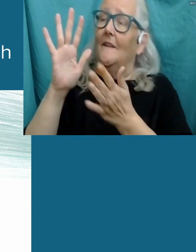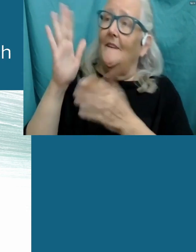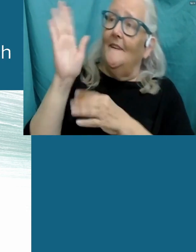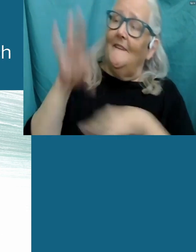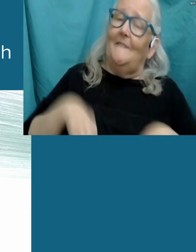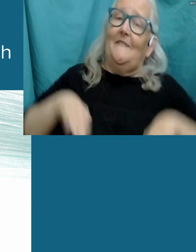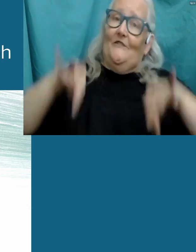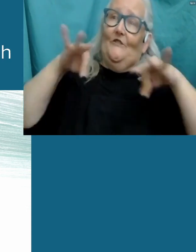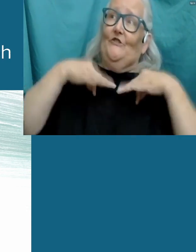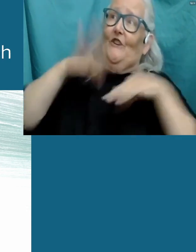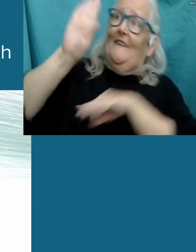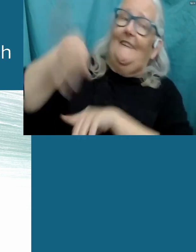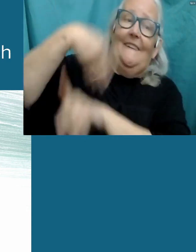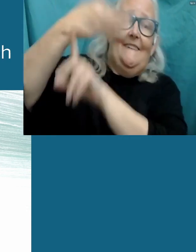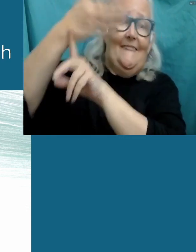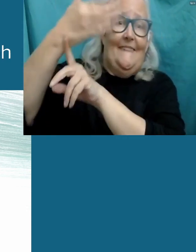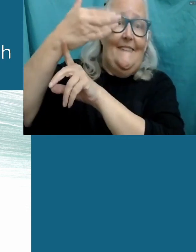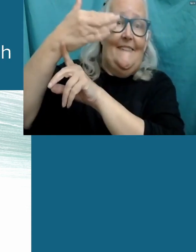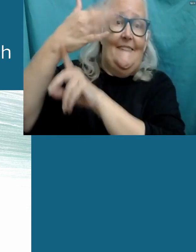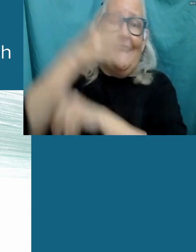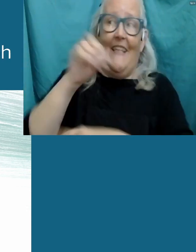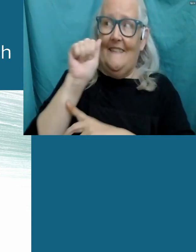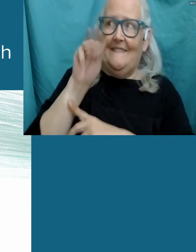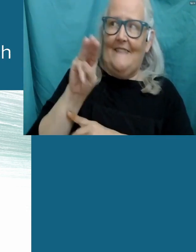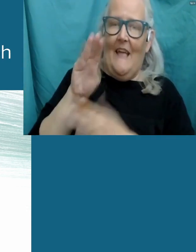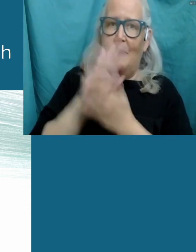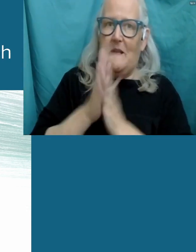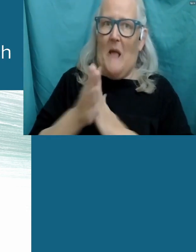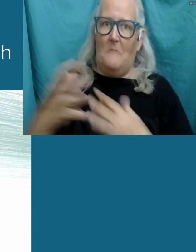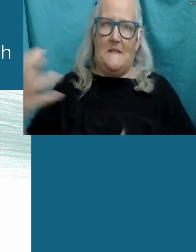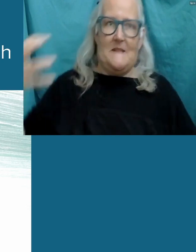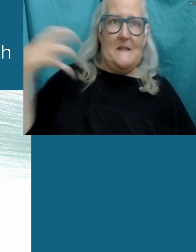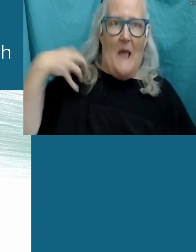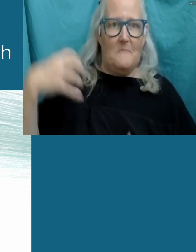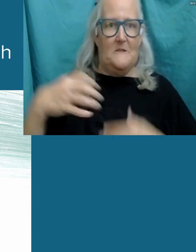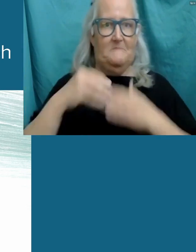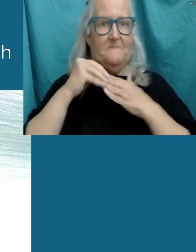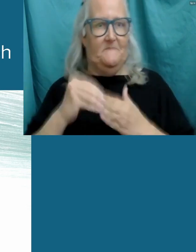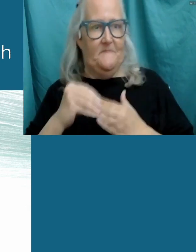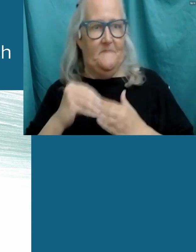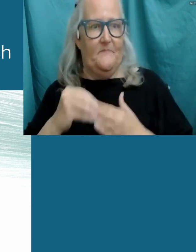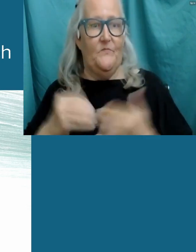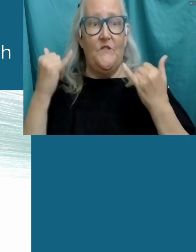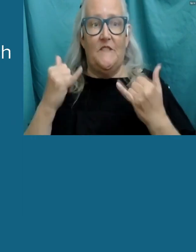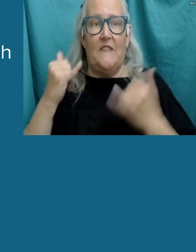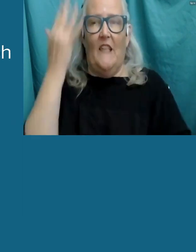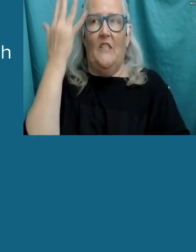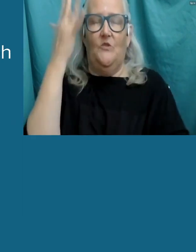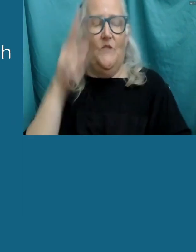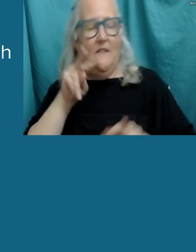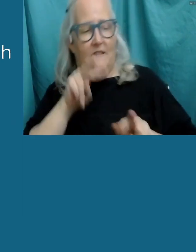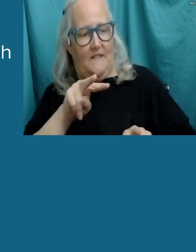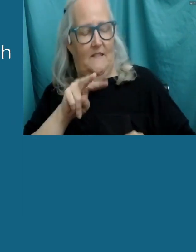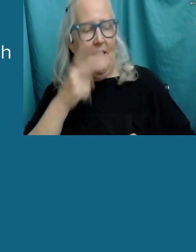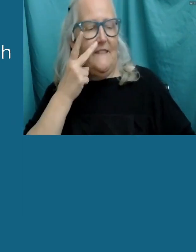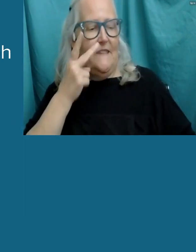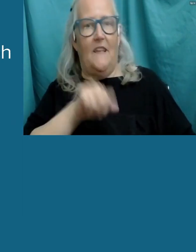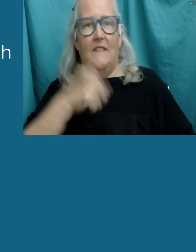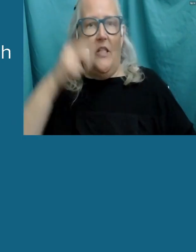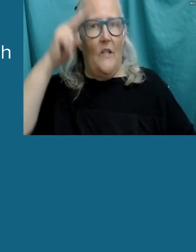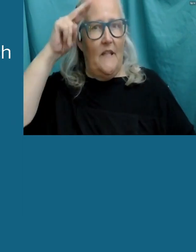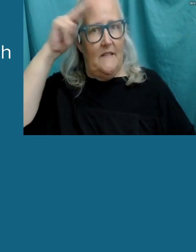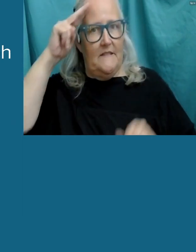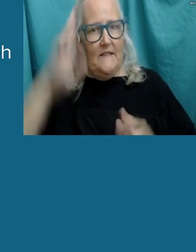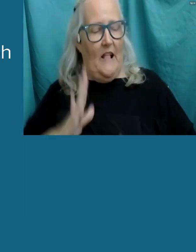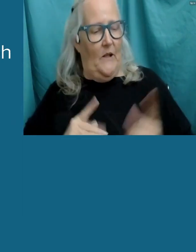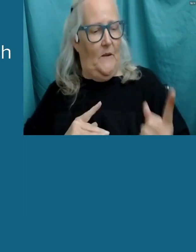fearless captain. Today, the tree watches as another sailor approaches. "Can I